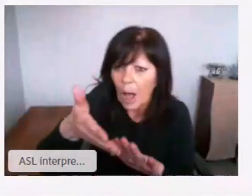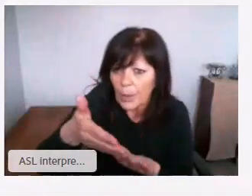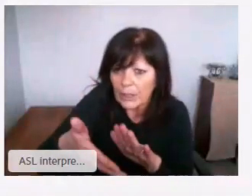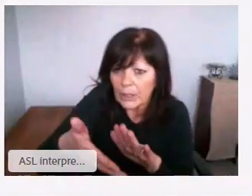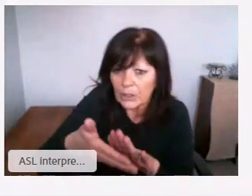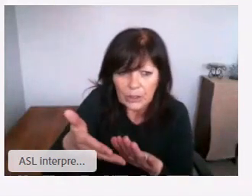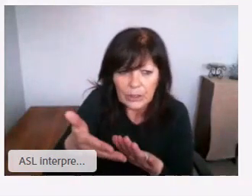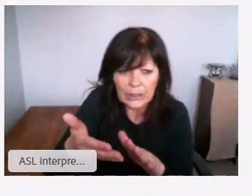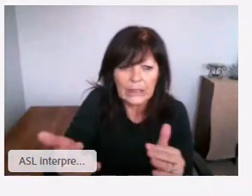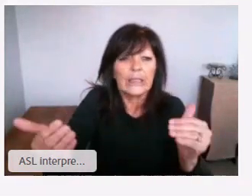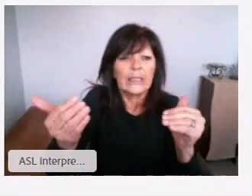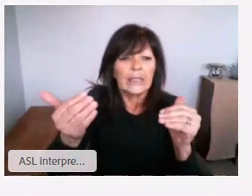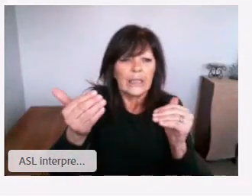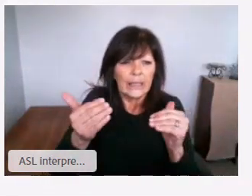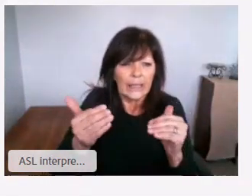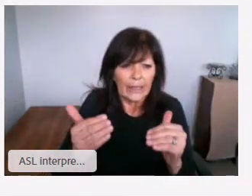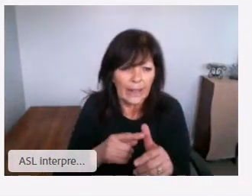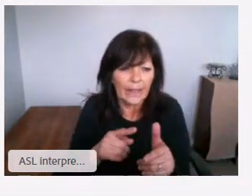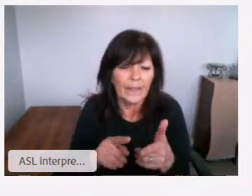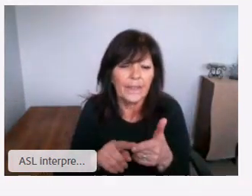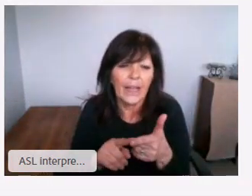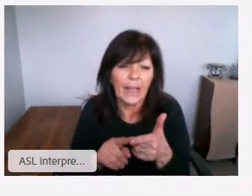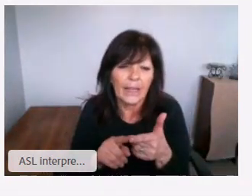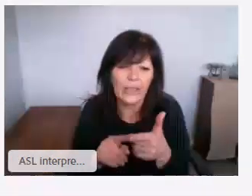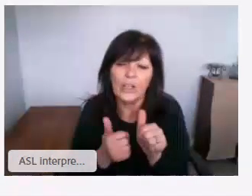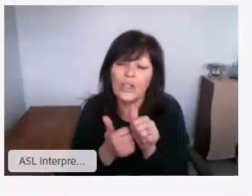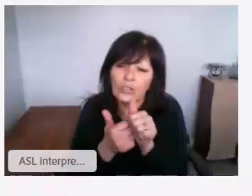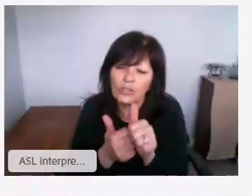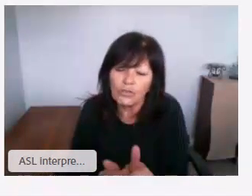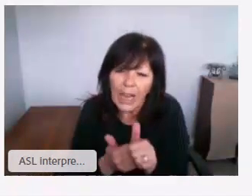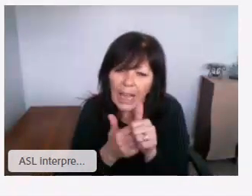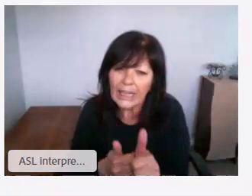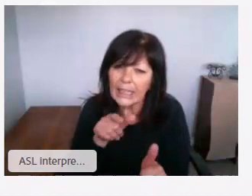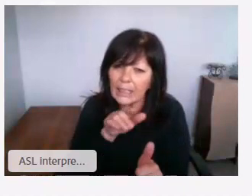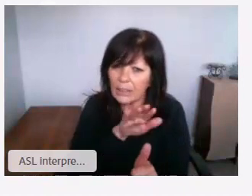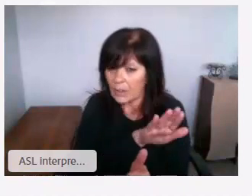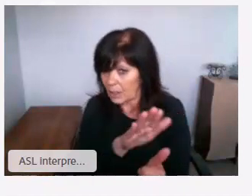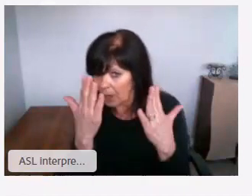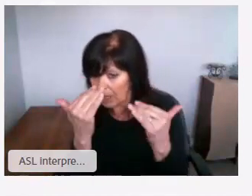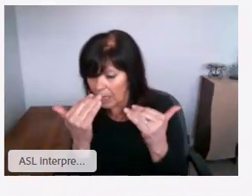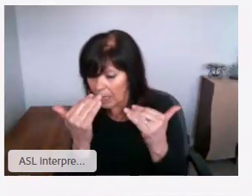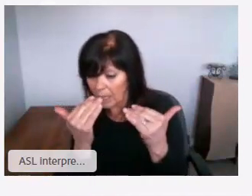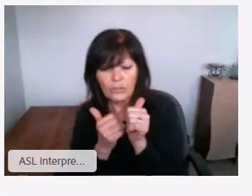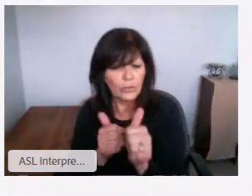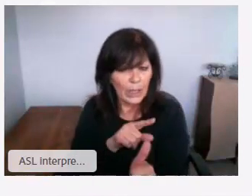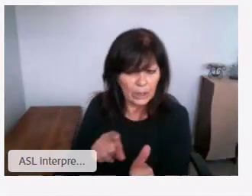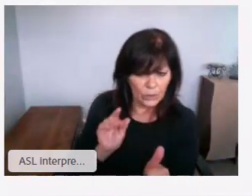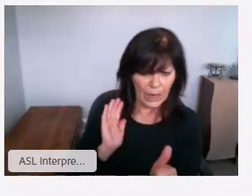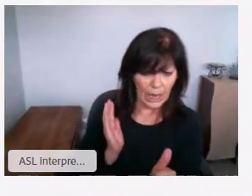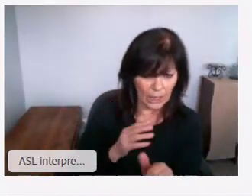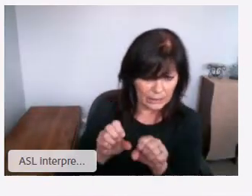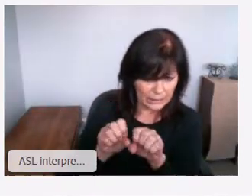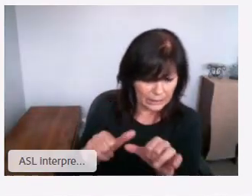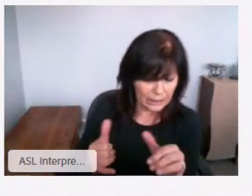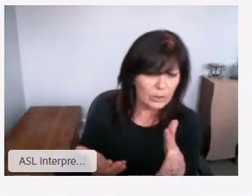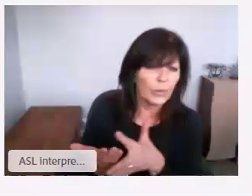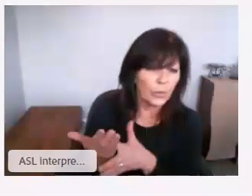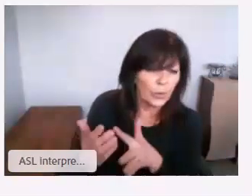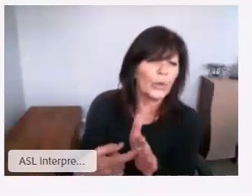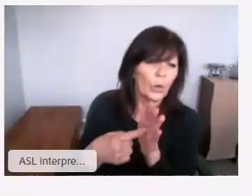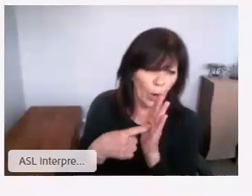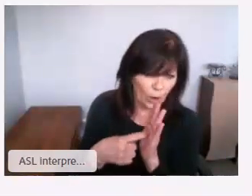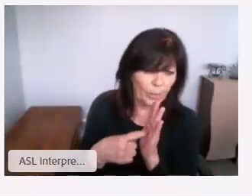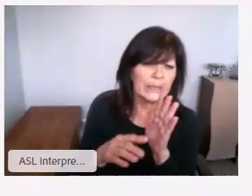Then tracking these expectations to what the system does through the system requirements